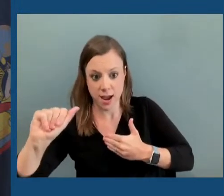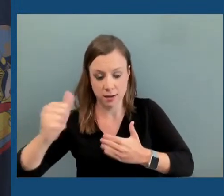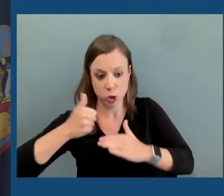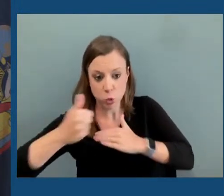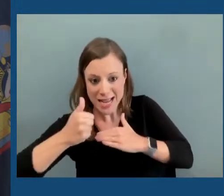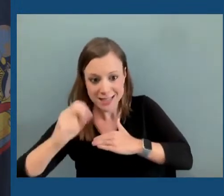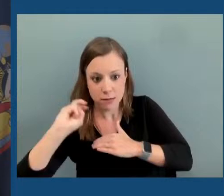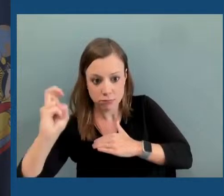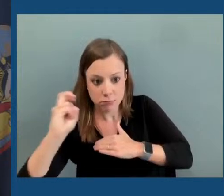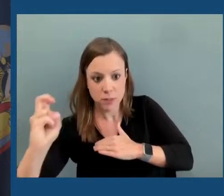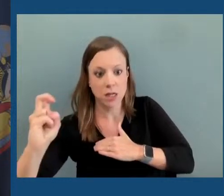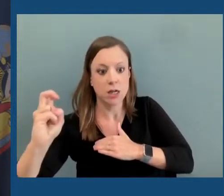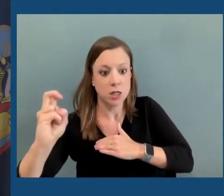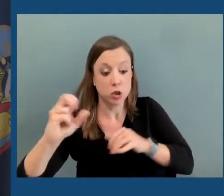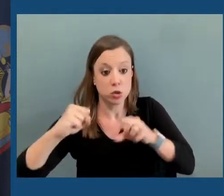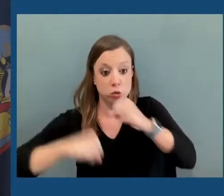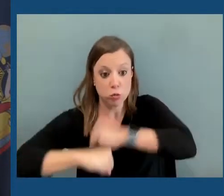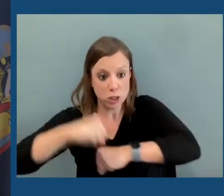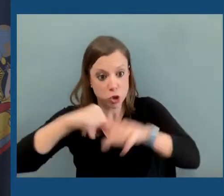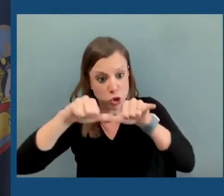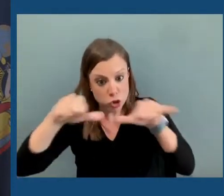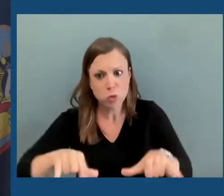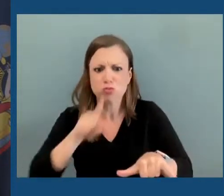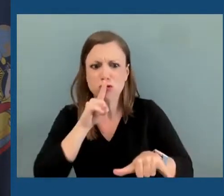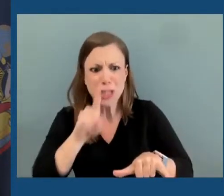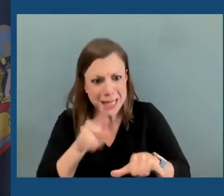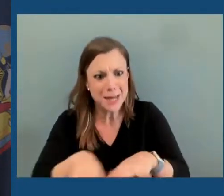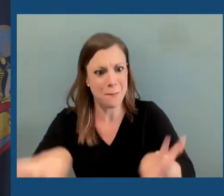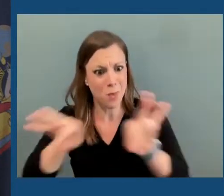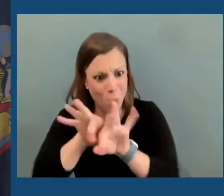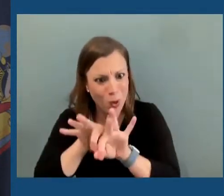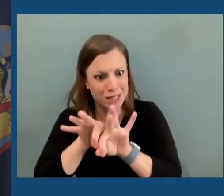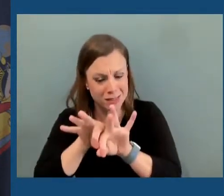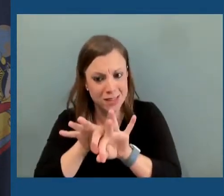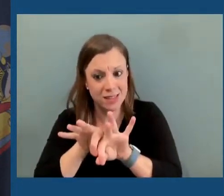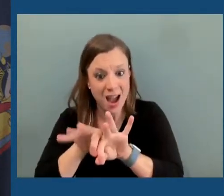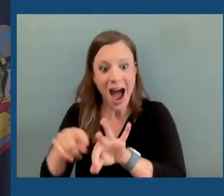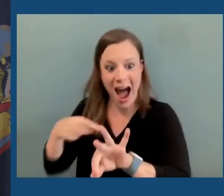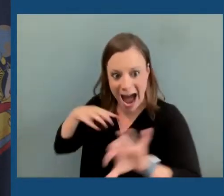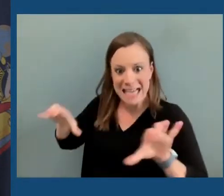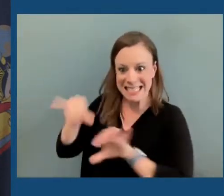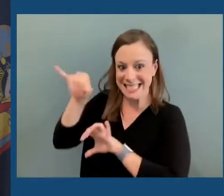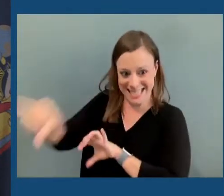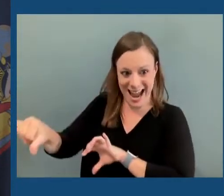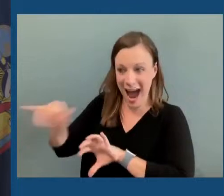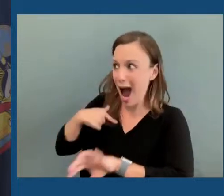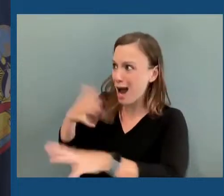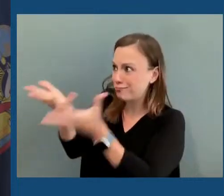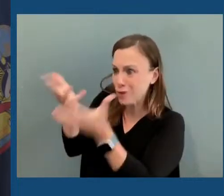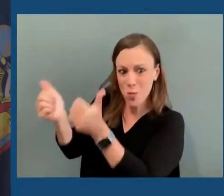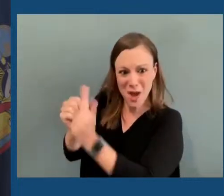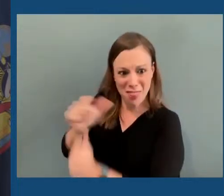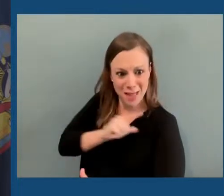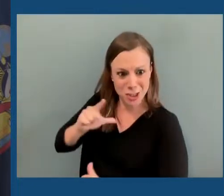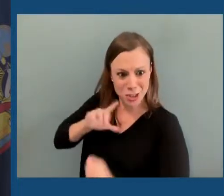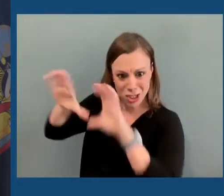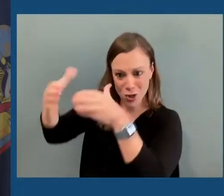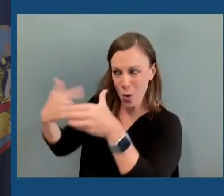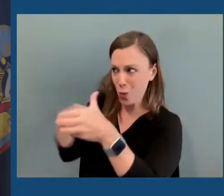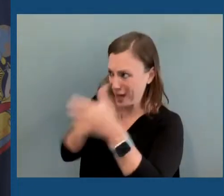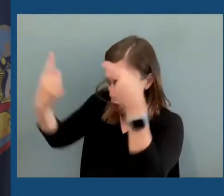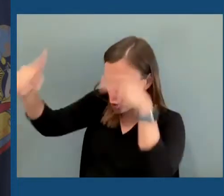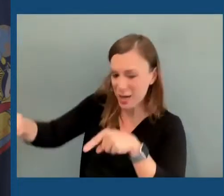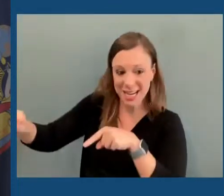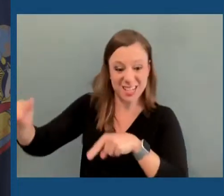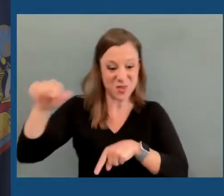the New York City metropolitan area. I did that. Worked with the legislature, got it done. So part of that was $400 million